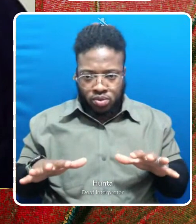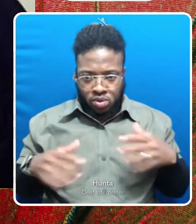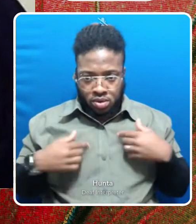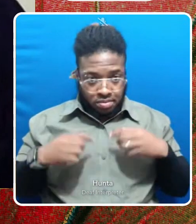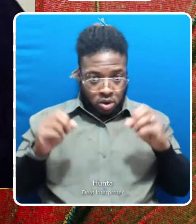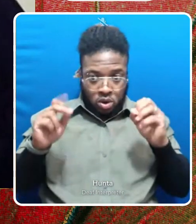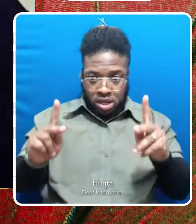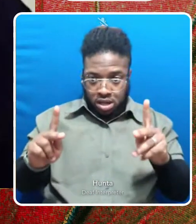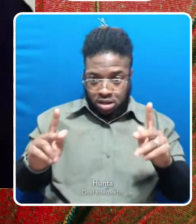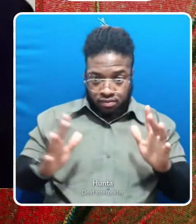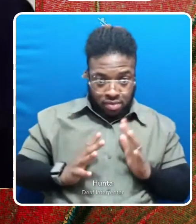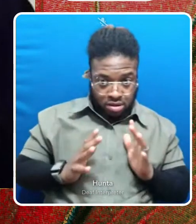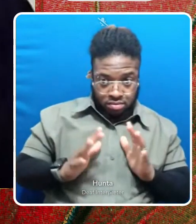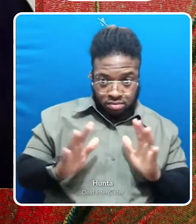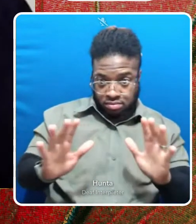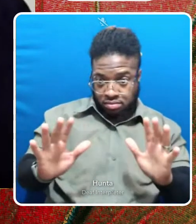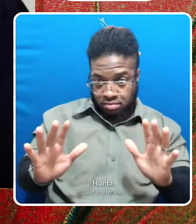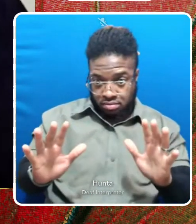2, 3, 4, 5.